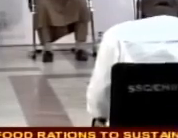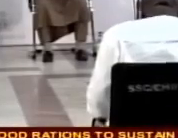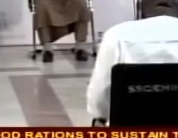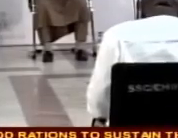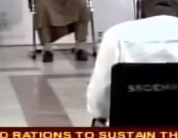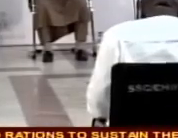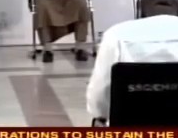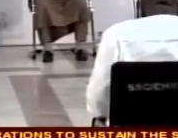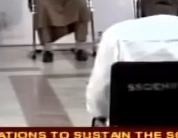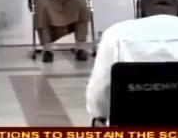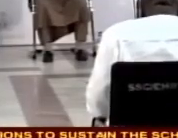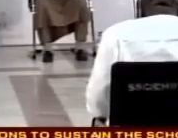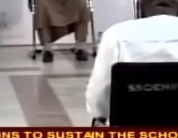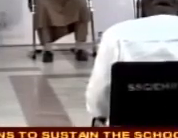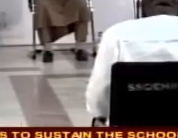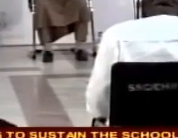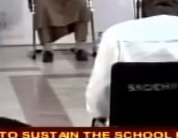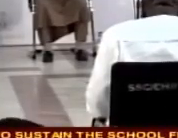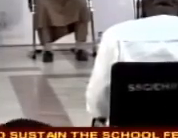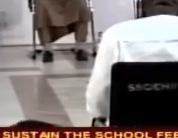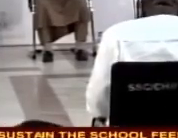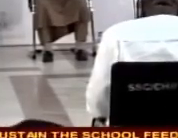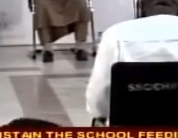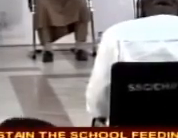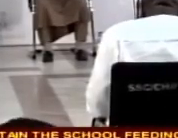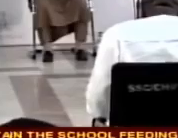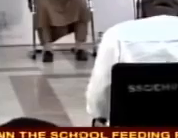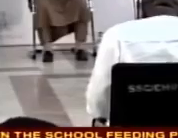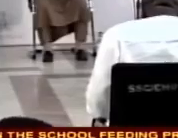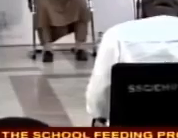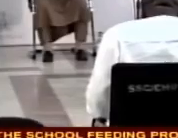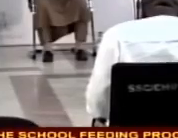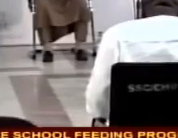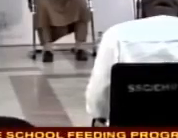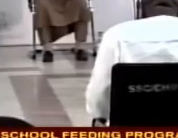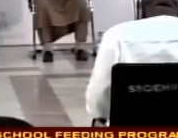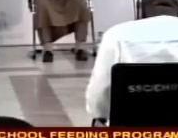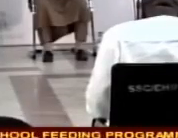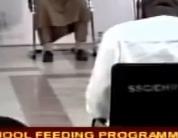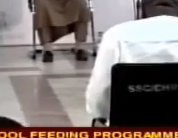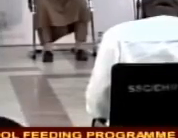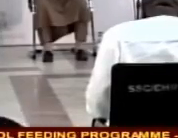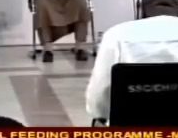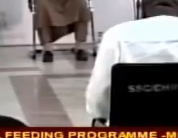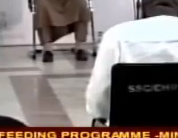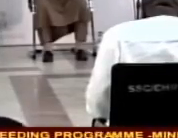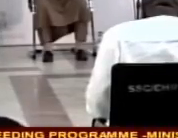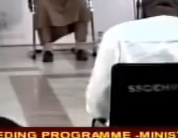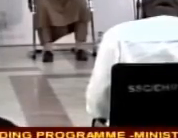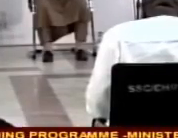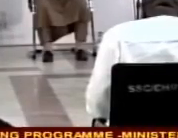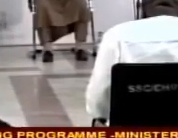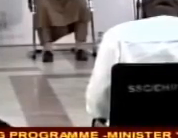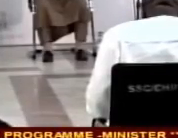Honorable Minister of Humanitarian Affairs, Disaster Management and Social Development, Honorable Minister of Information and